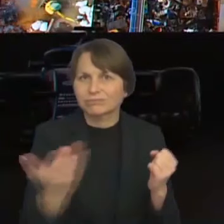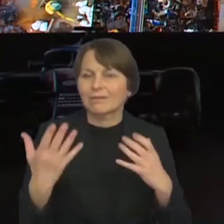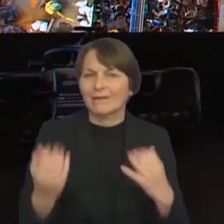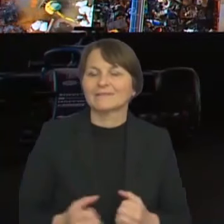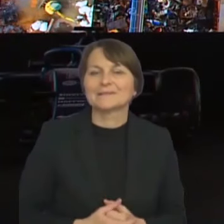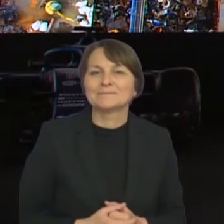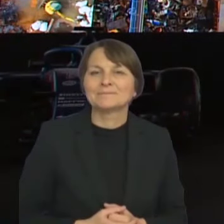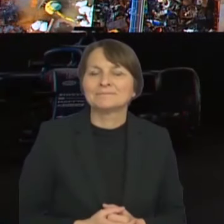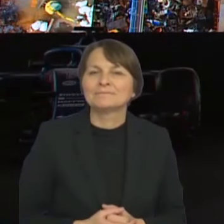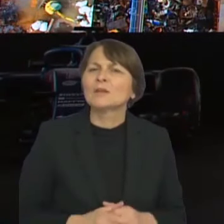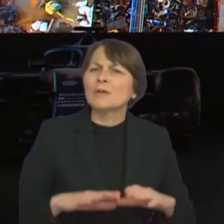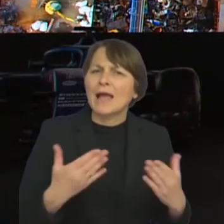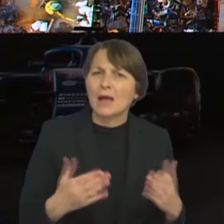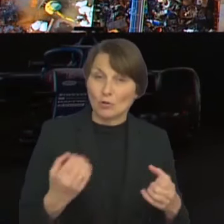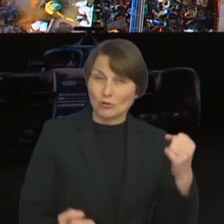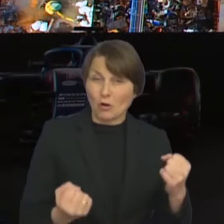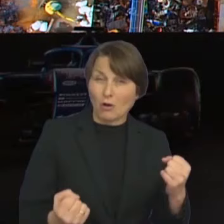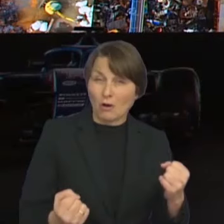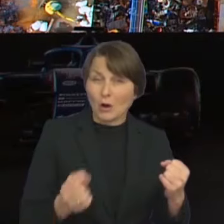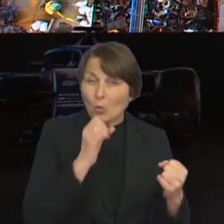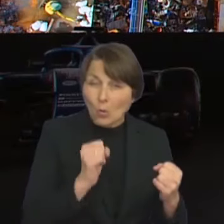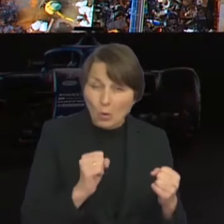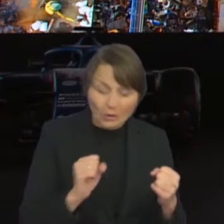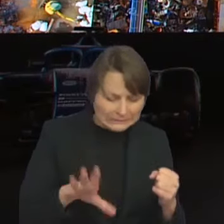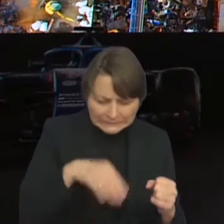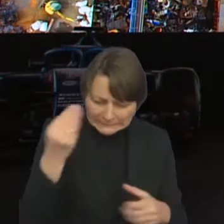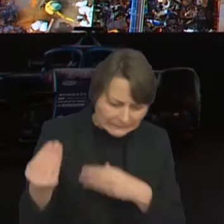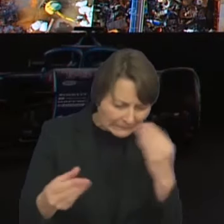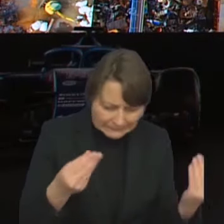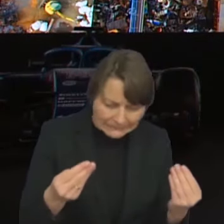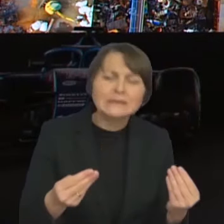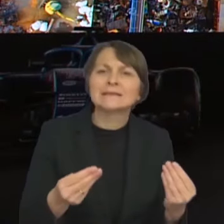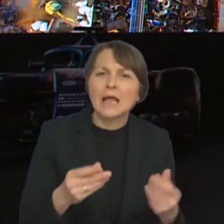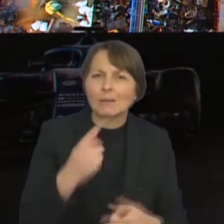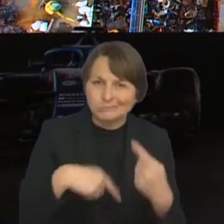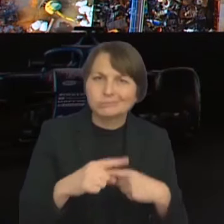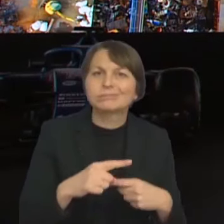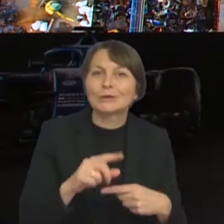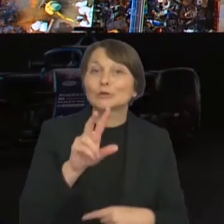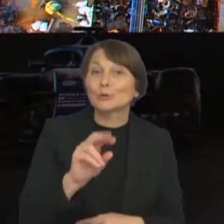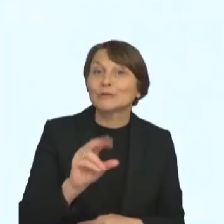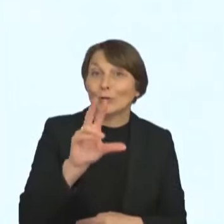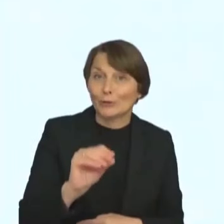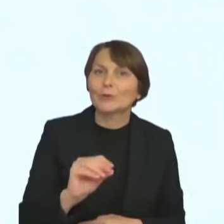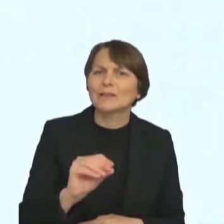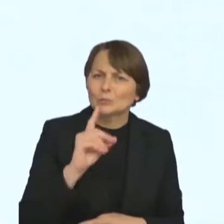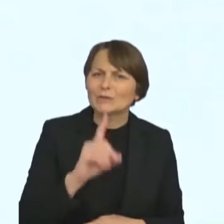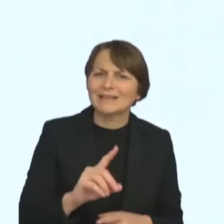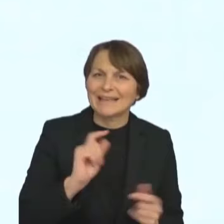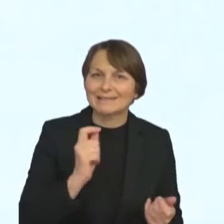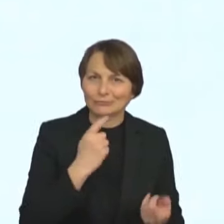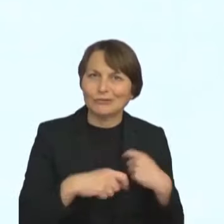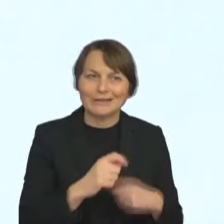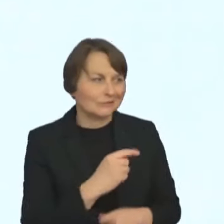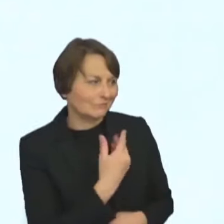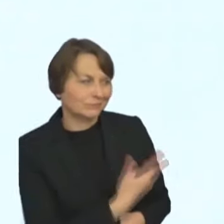of our vehicles will generate more than 1 billion euros of turnover by 2030, which will be non-dilutive on